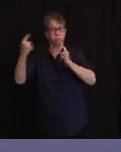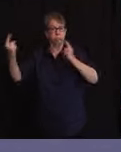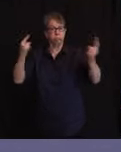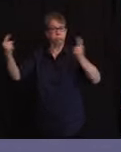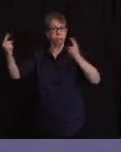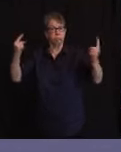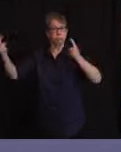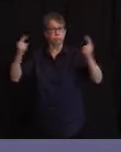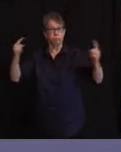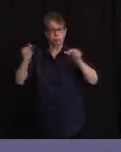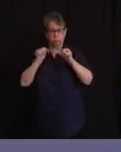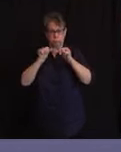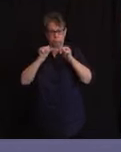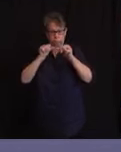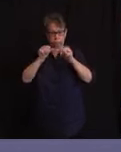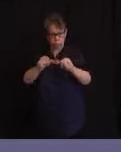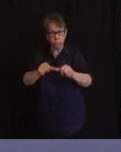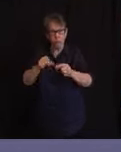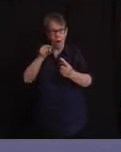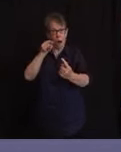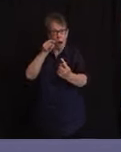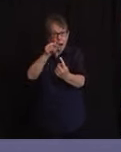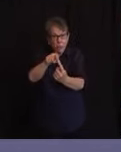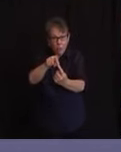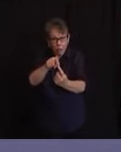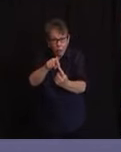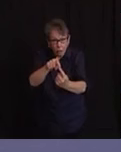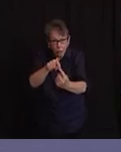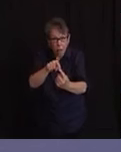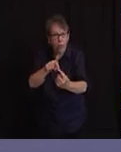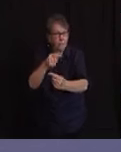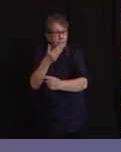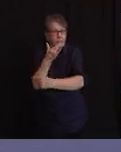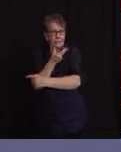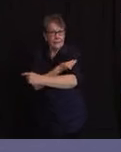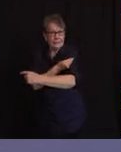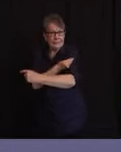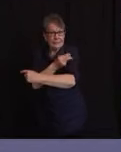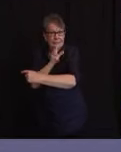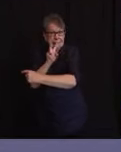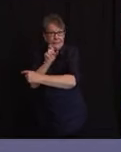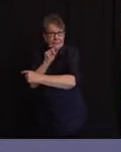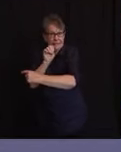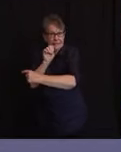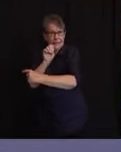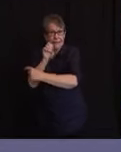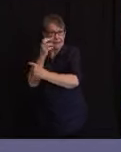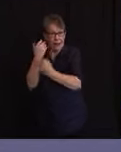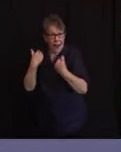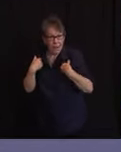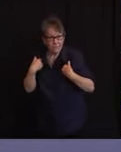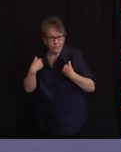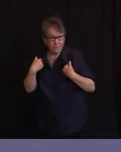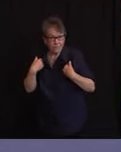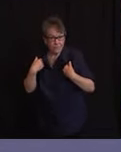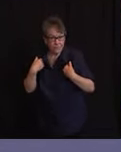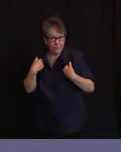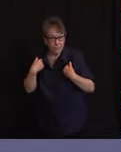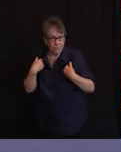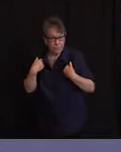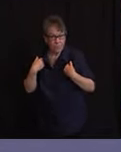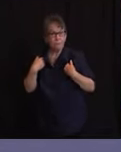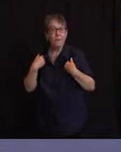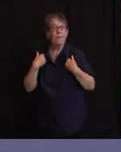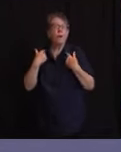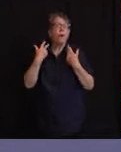to be this sense with a lot of people that somehow, some day in May, it's going to be like, hey, everybody,